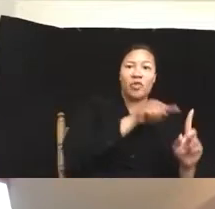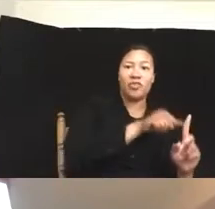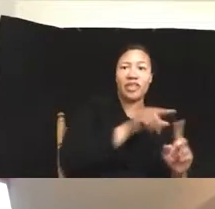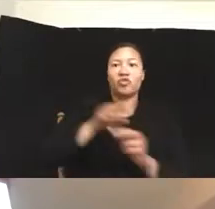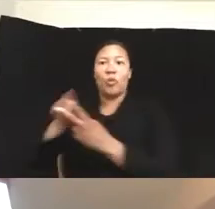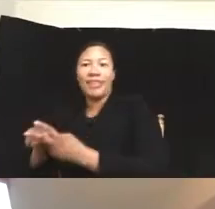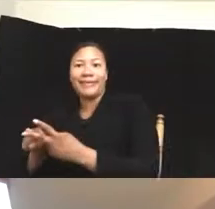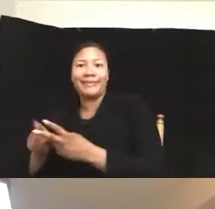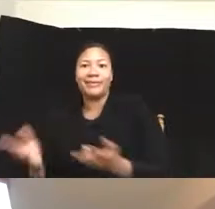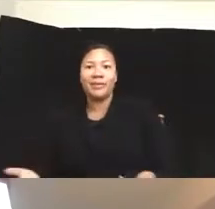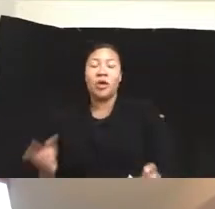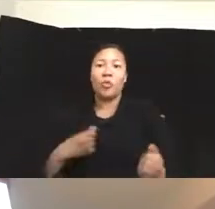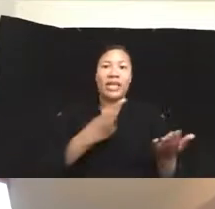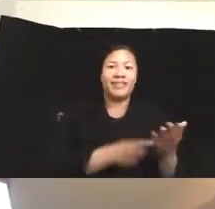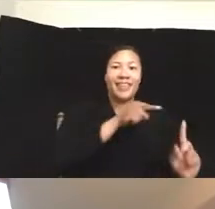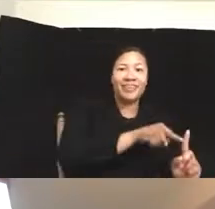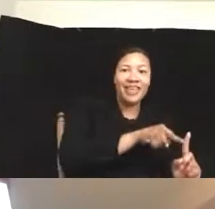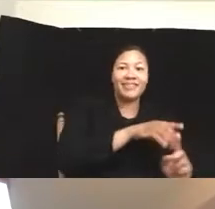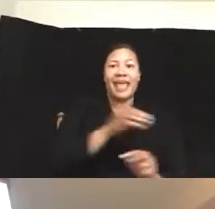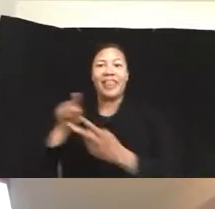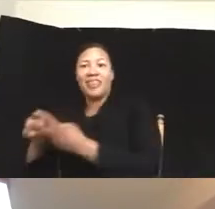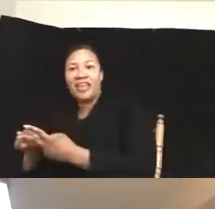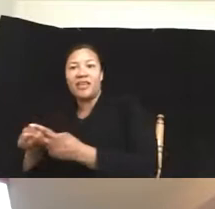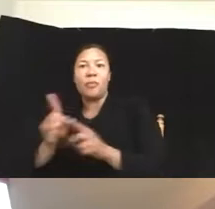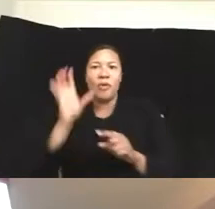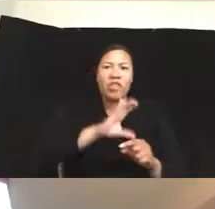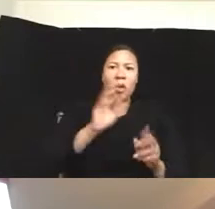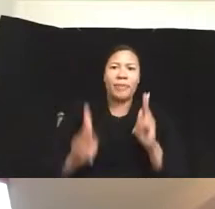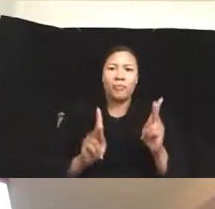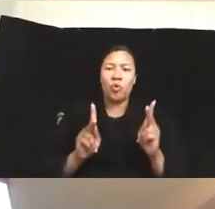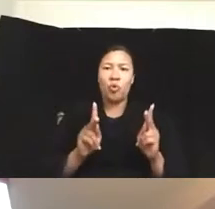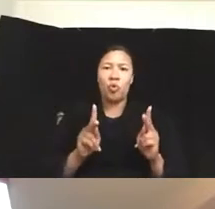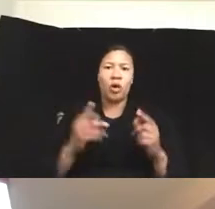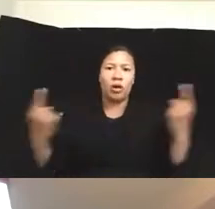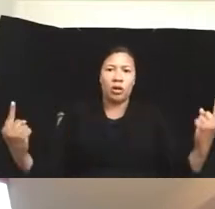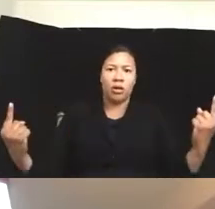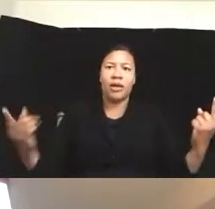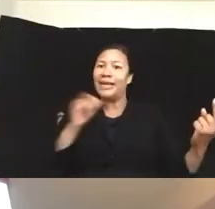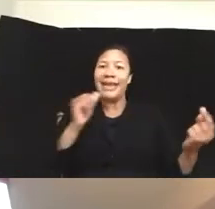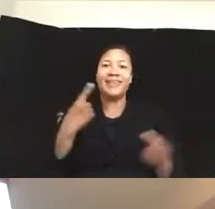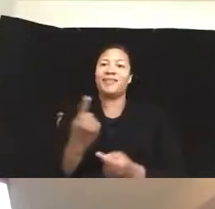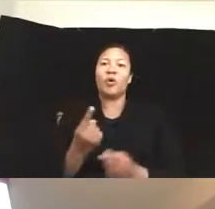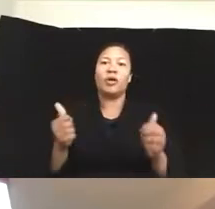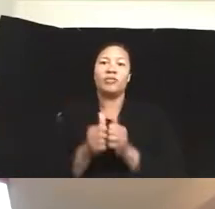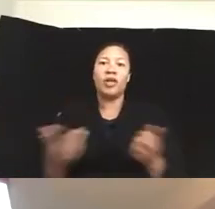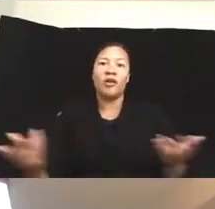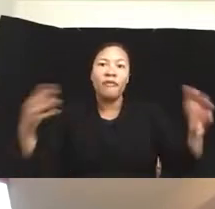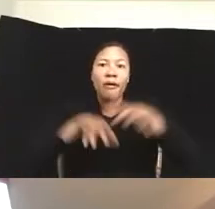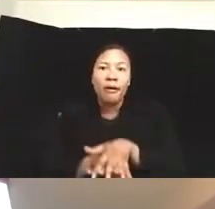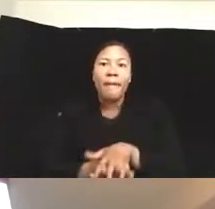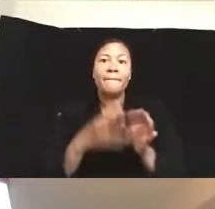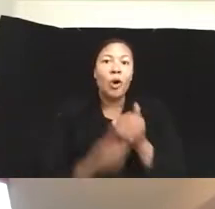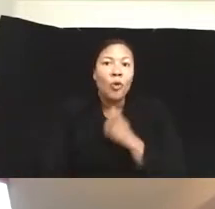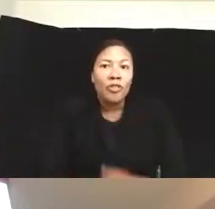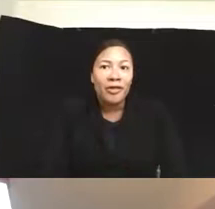we could talk about this and this, but we have to find people who are mutually exclusive in order to engage the conversation. I think it's really important